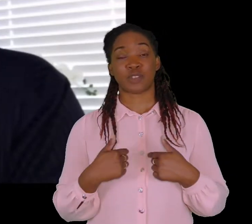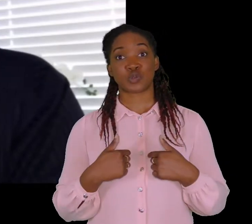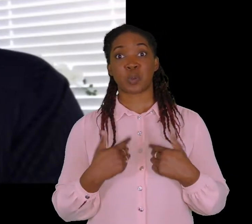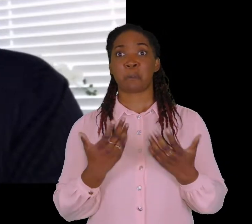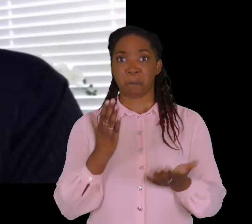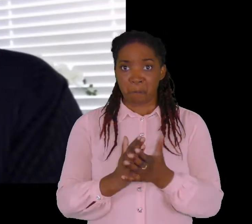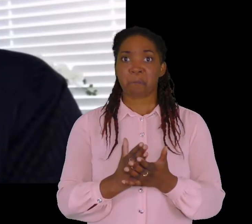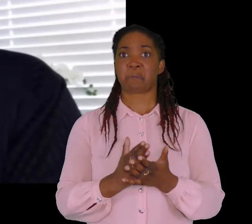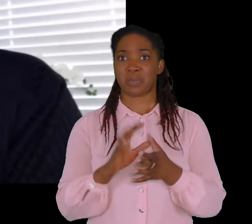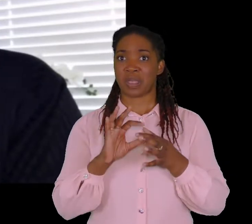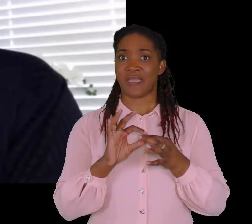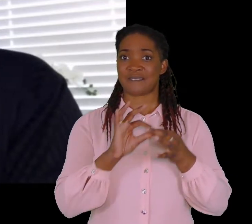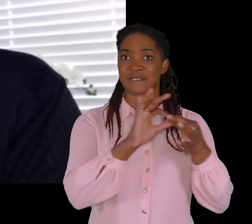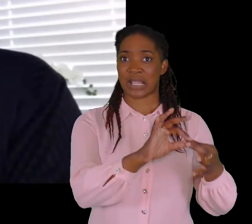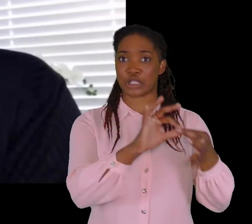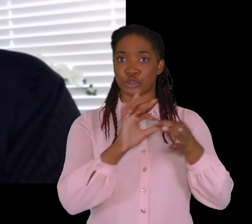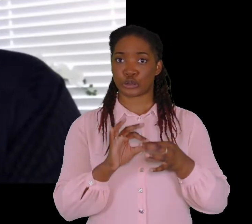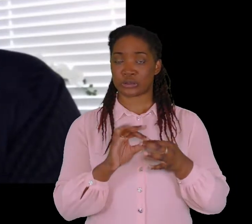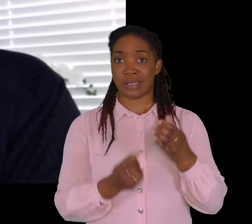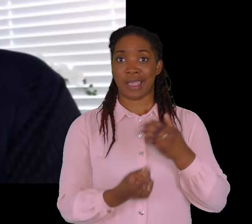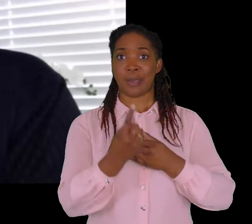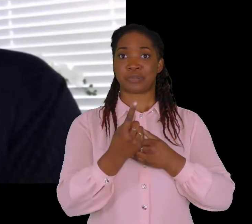of the work of Edouard Glissant,